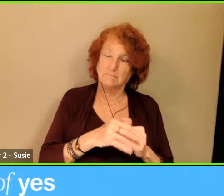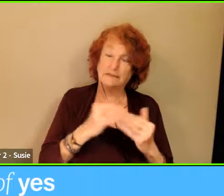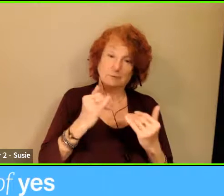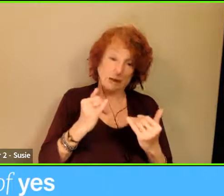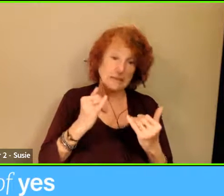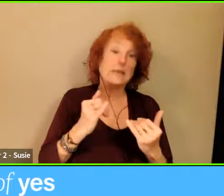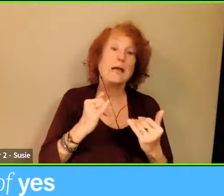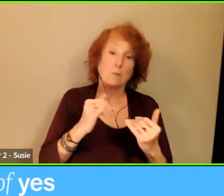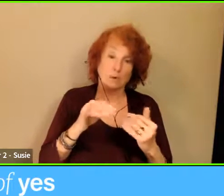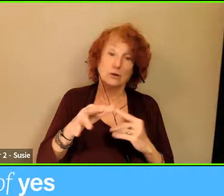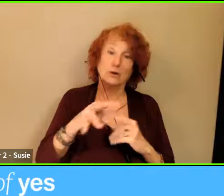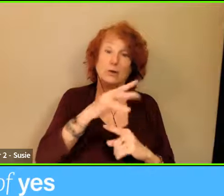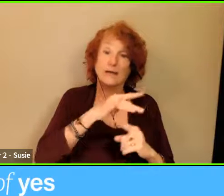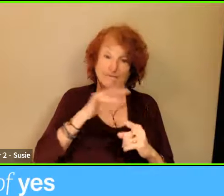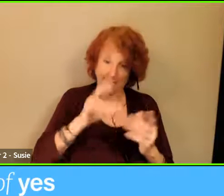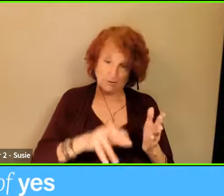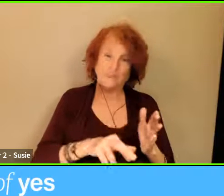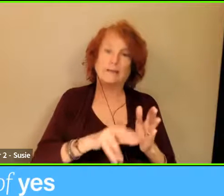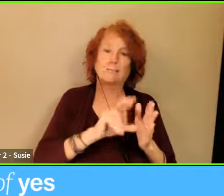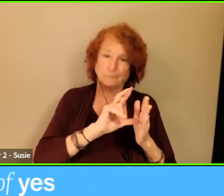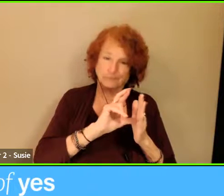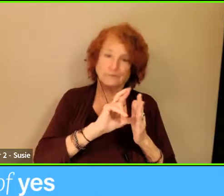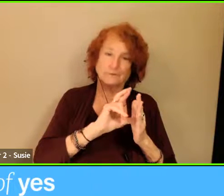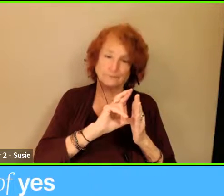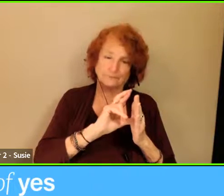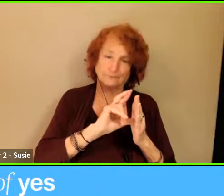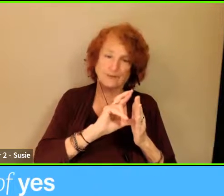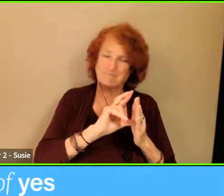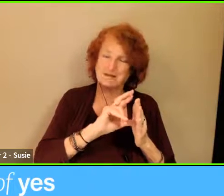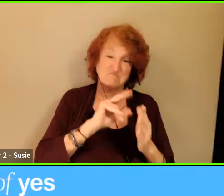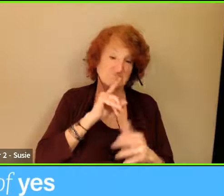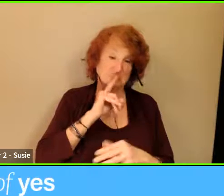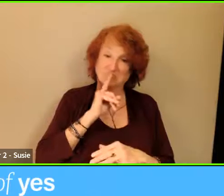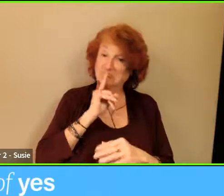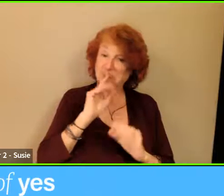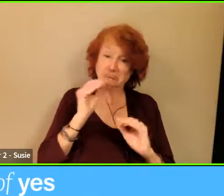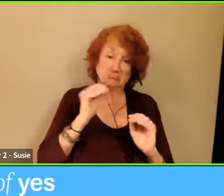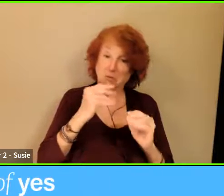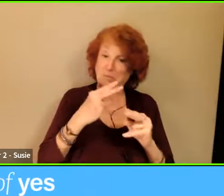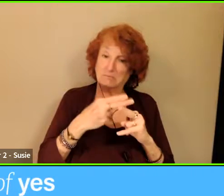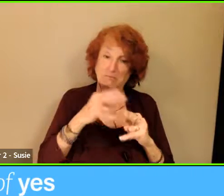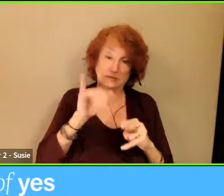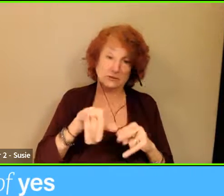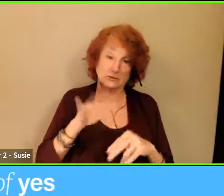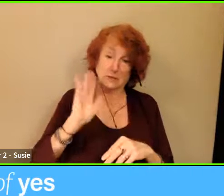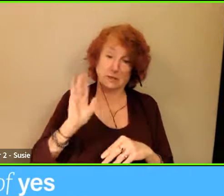environmental review, but that has not been on our radar.